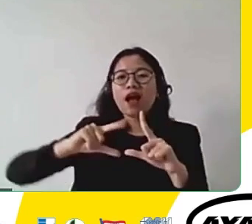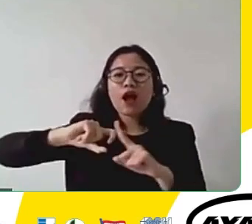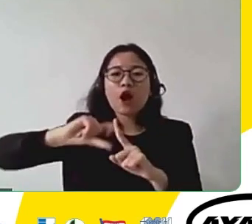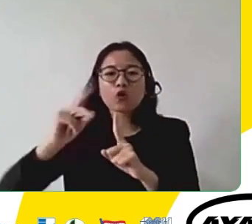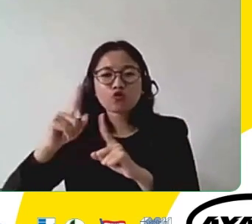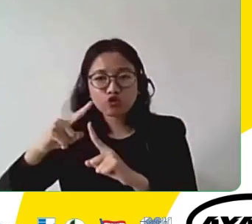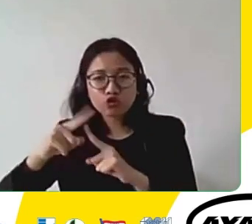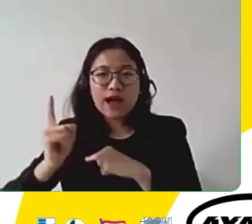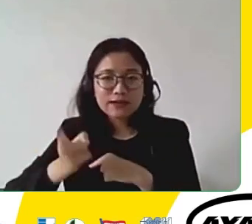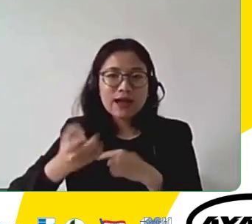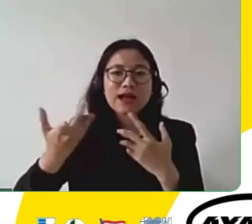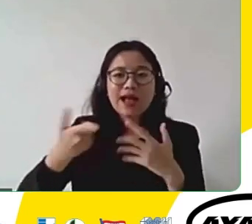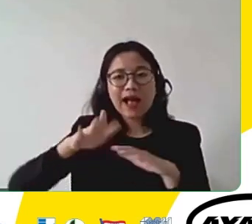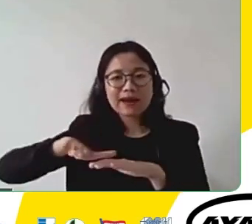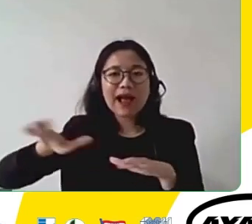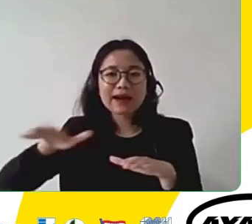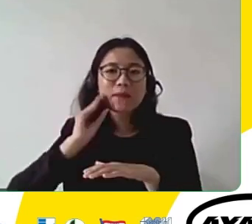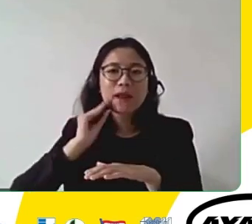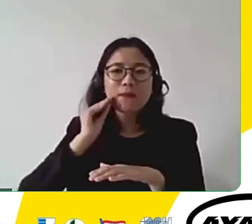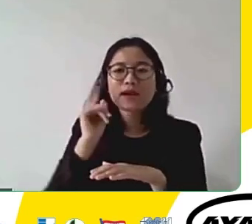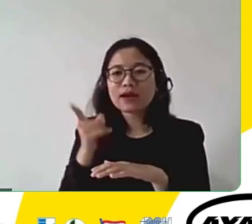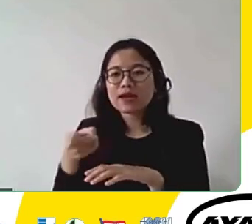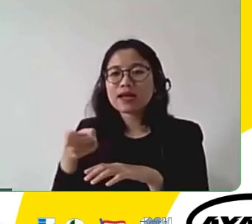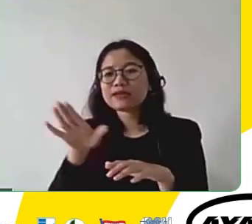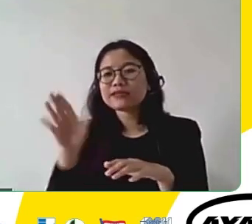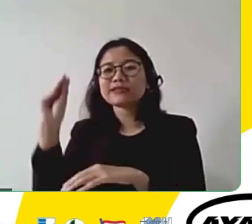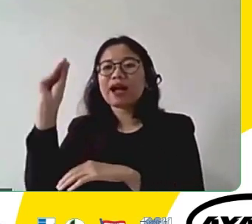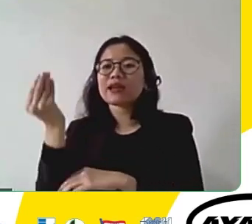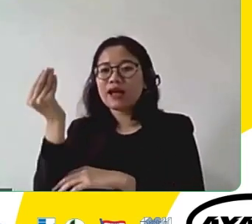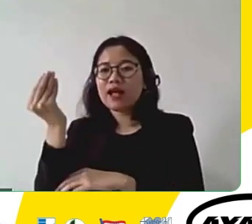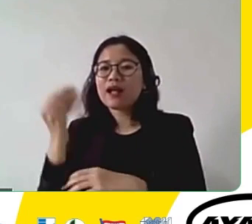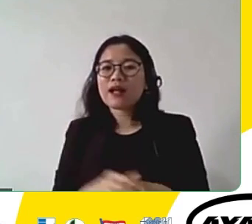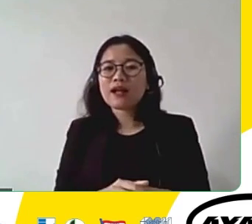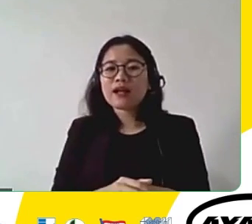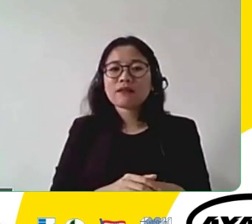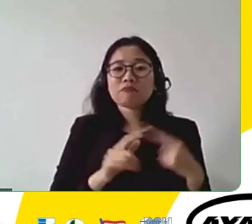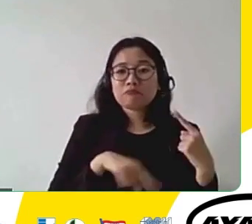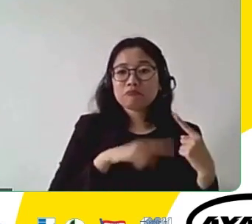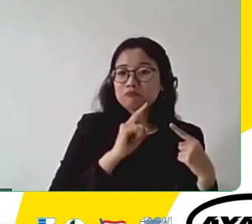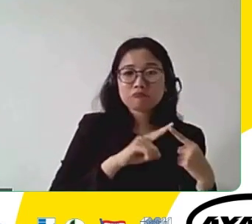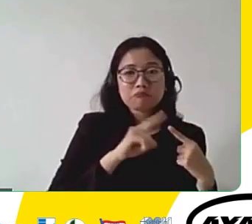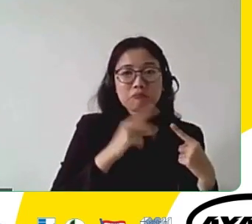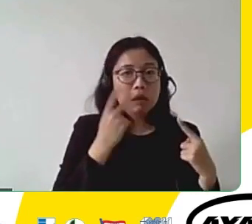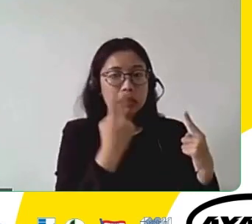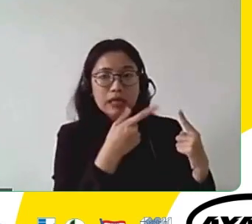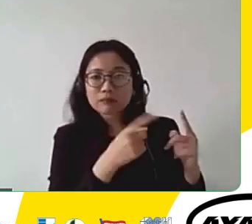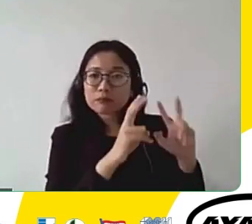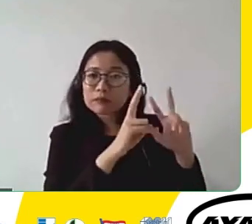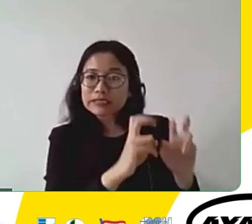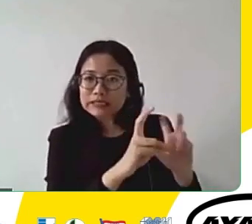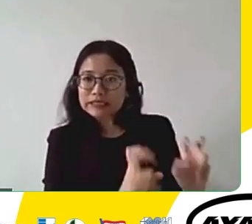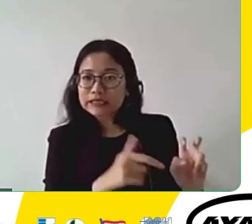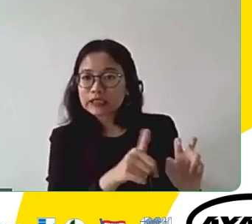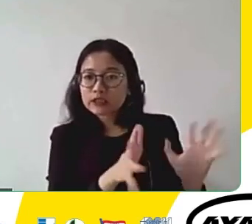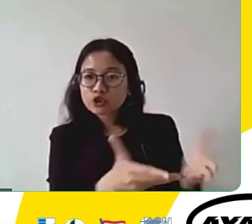Among public transportation driver in Jakarta, we found that more than half